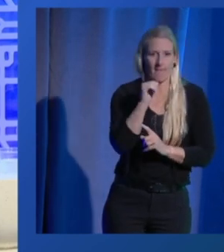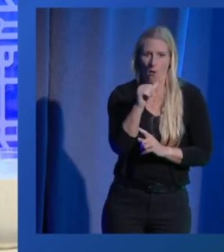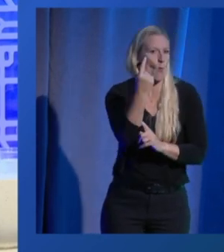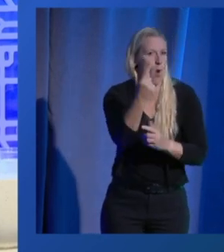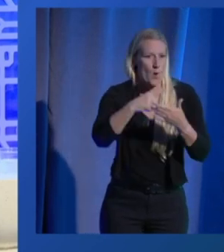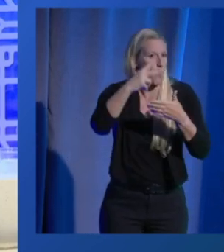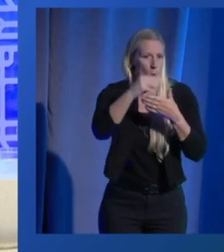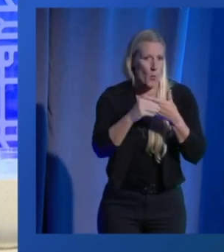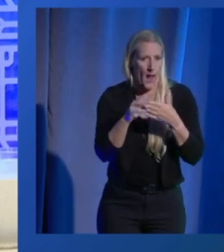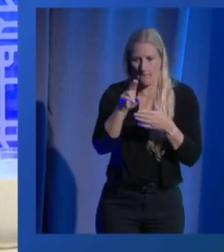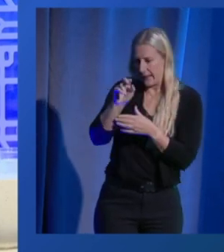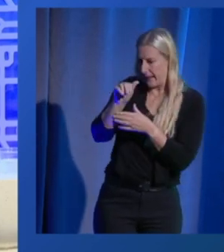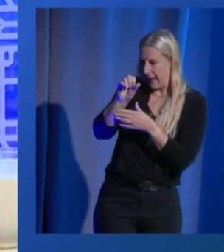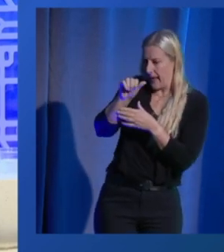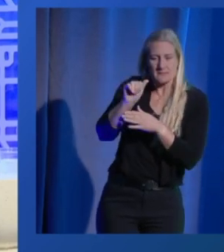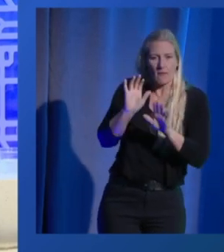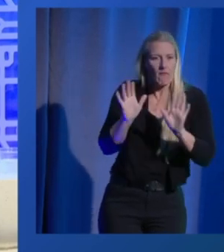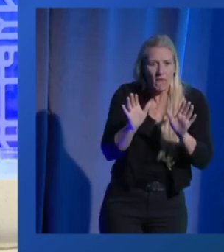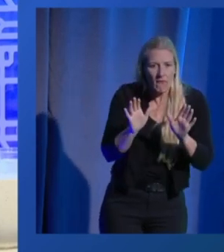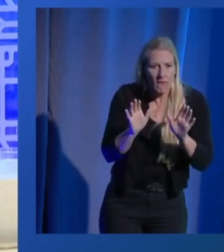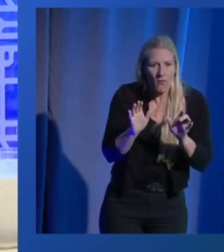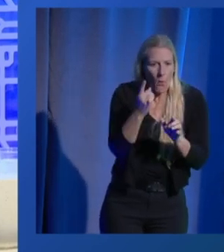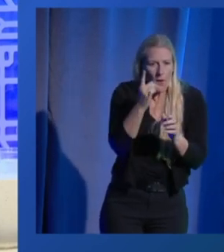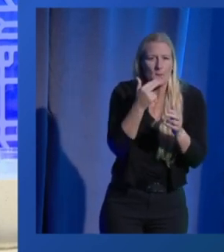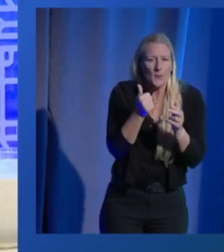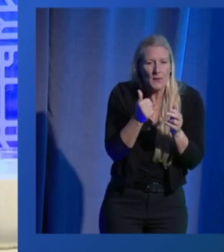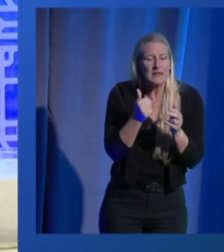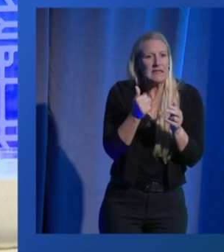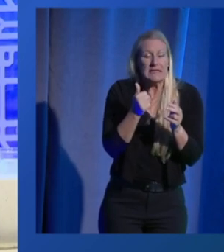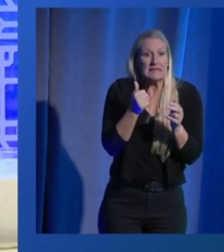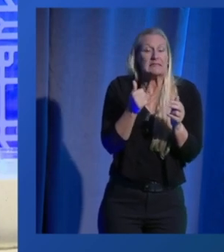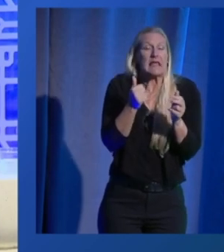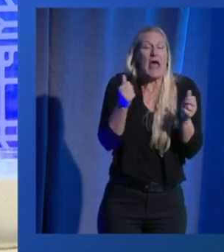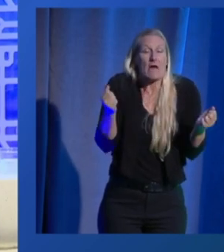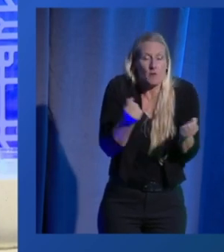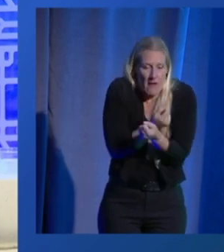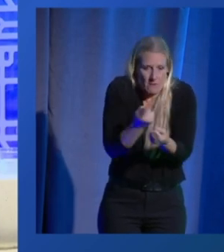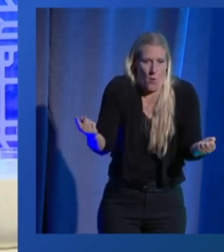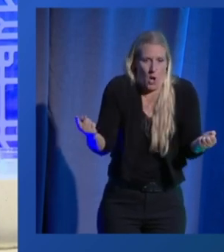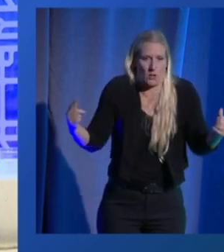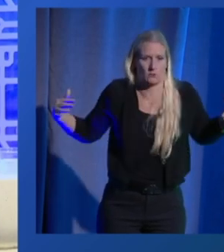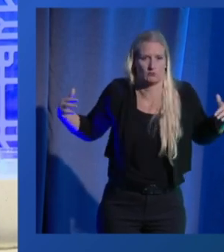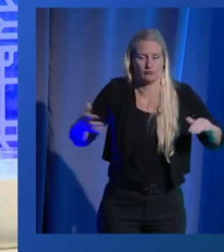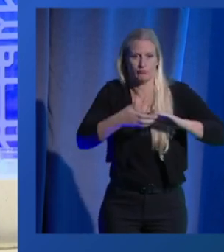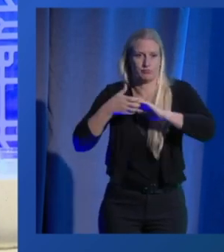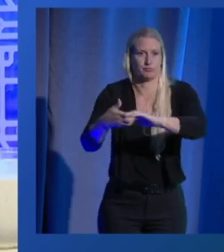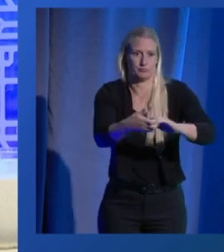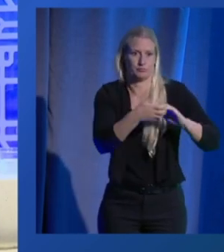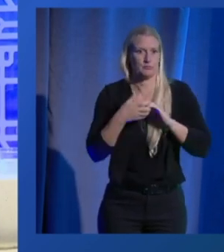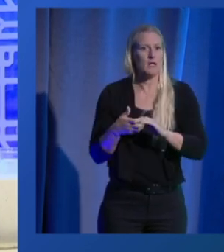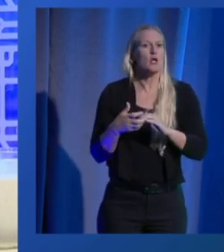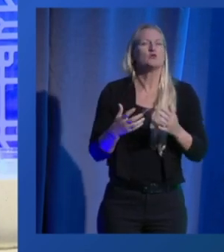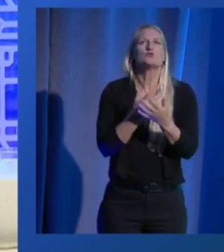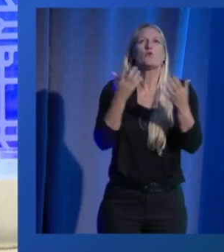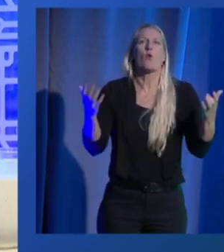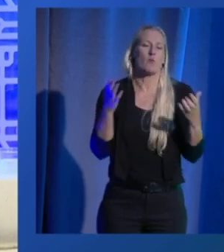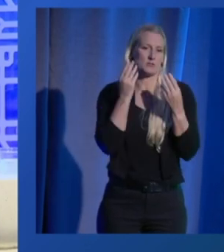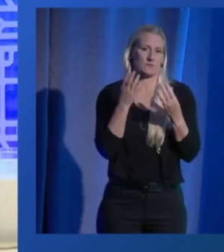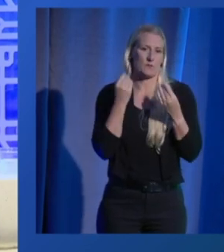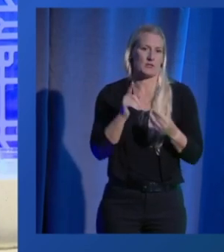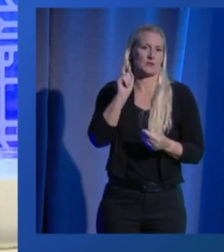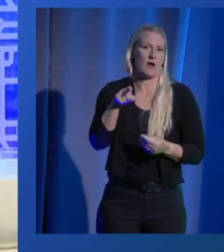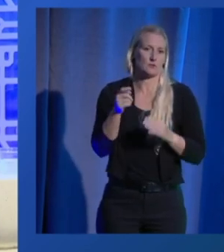heard our leaders face information Deluge uh they're overcome by the amount of information they have to process